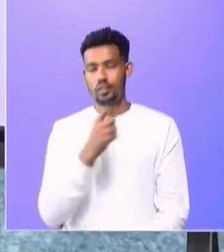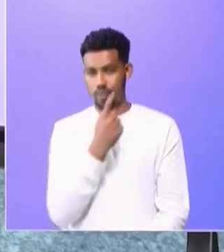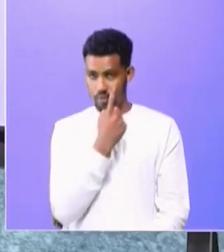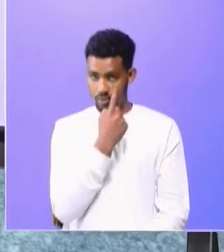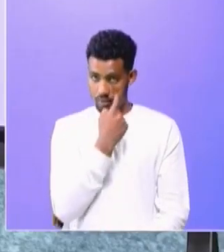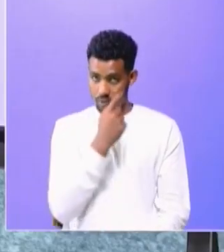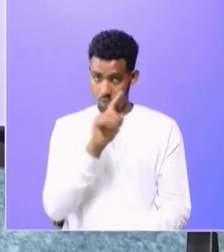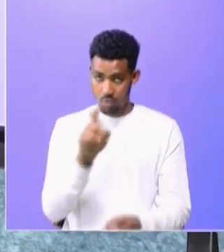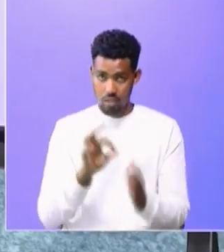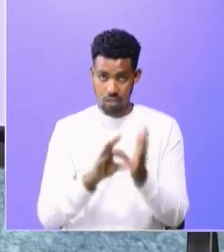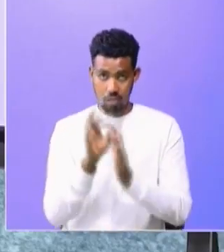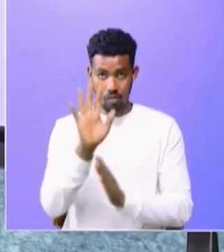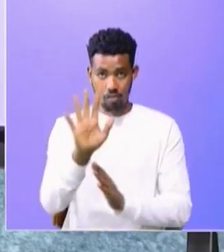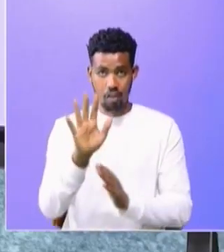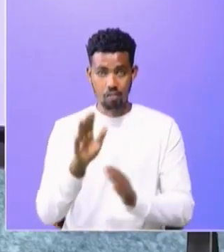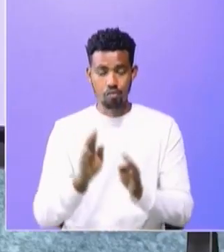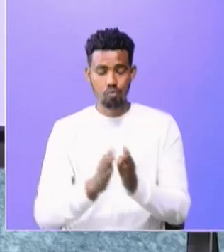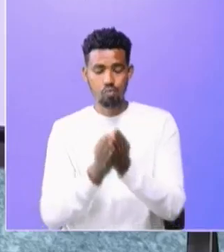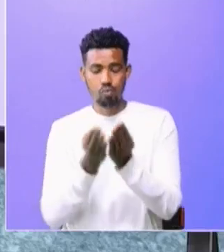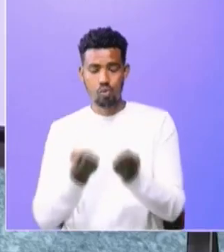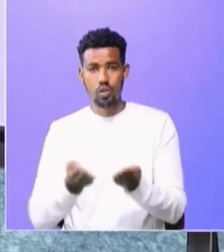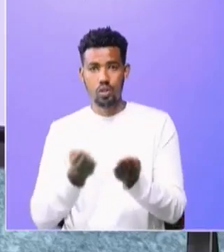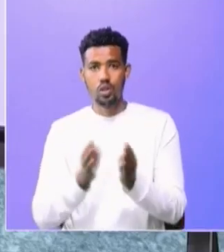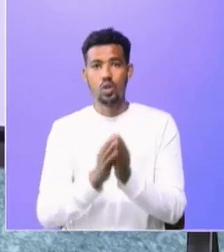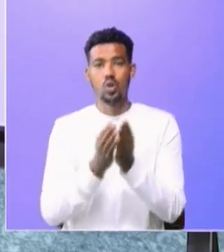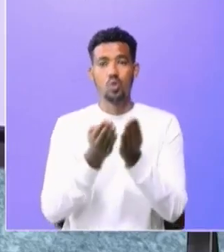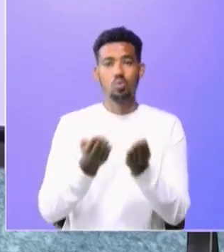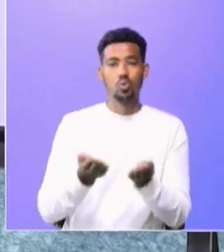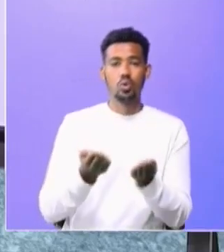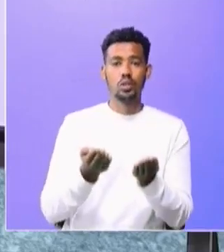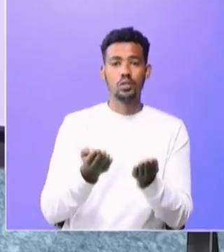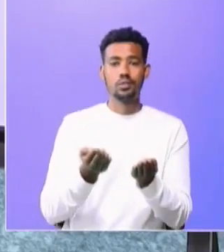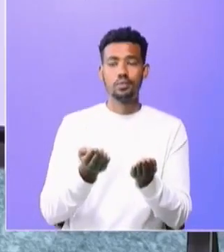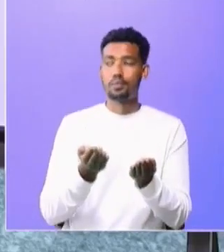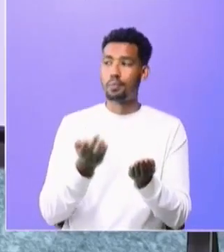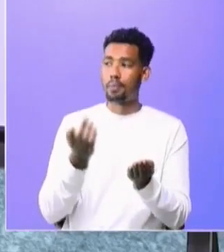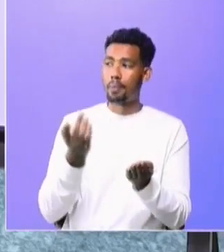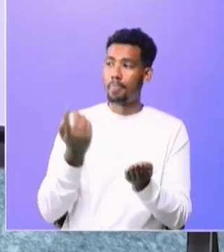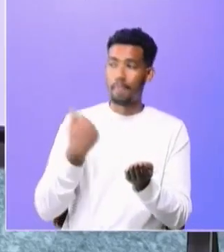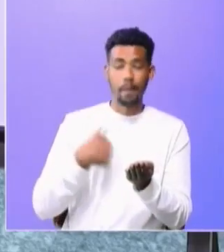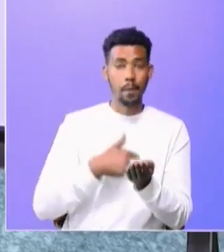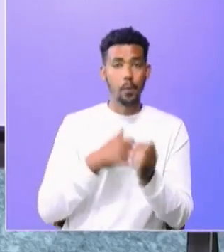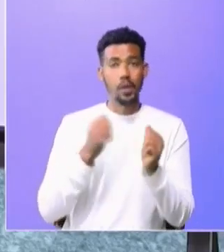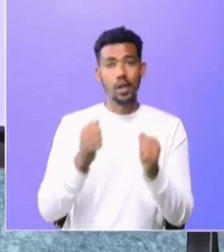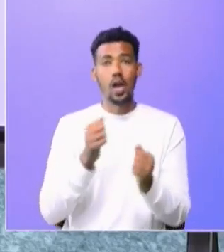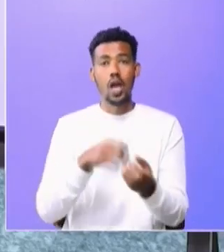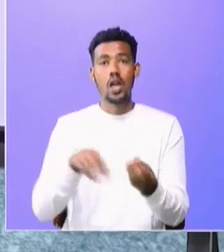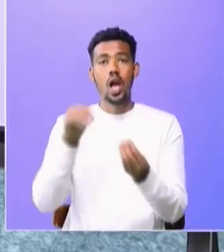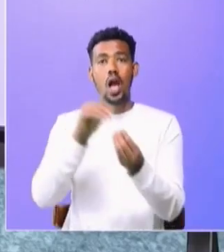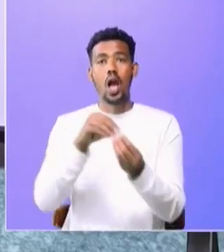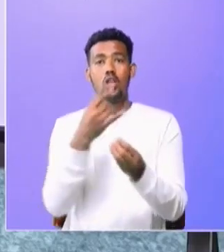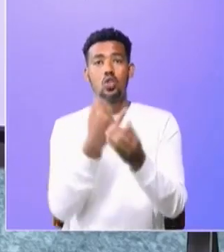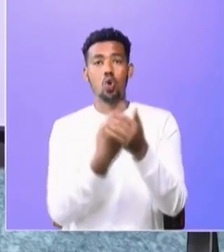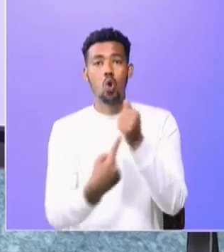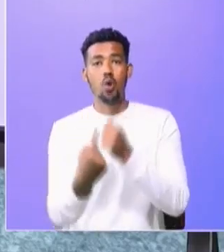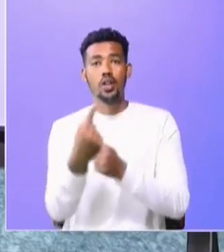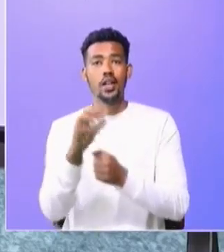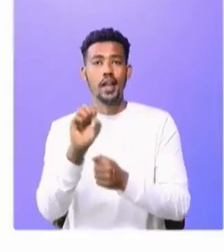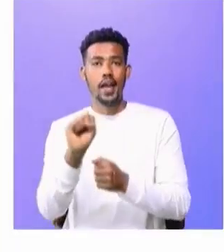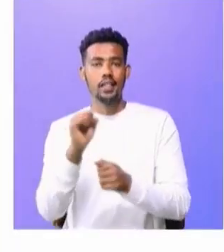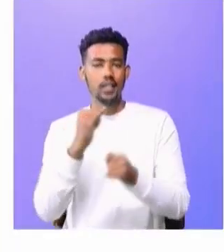Question number 5, book, book. Here is we can add only s at the end of the